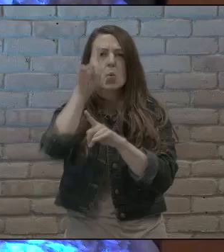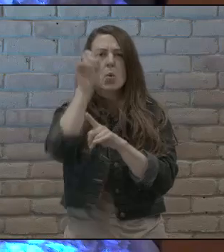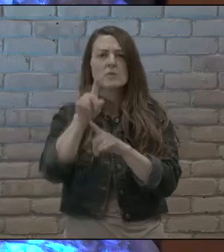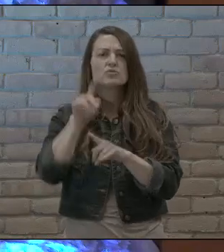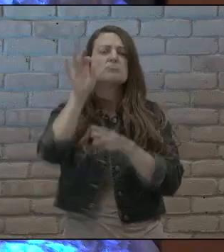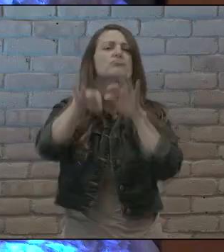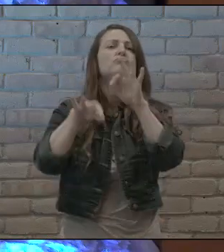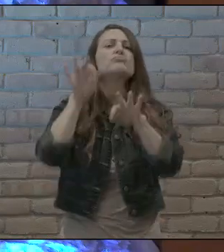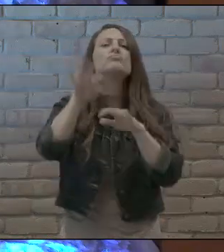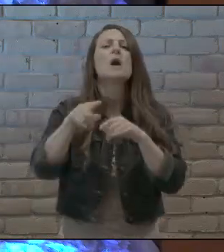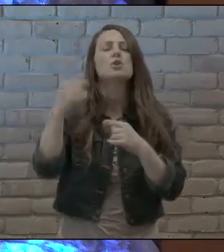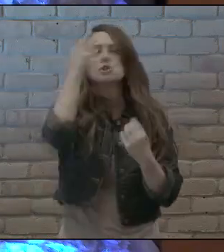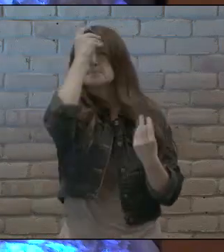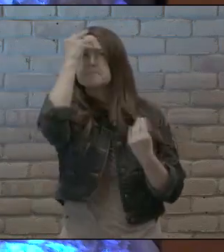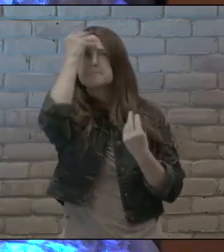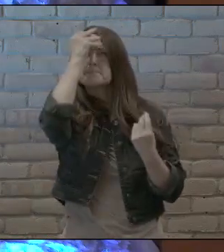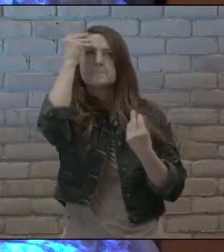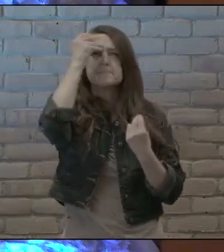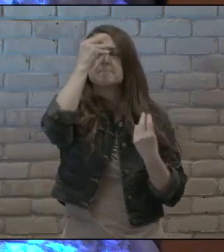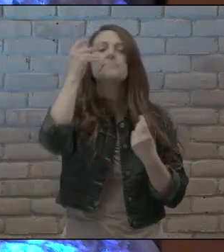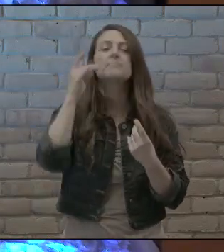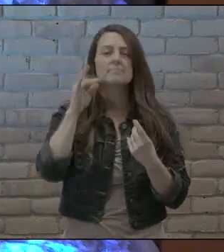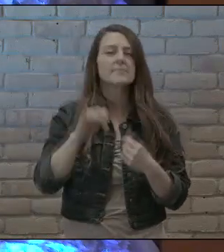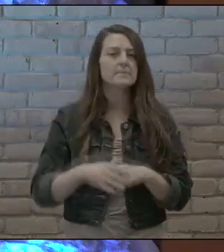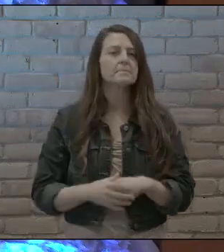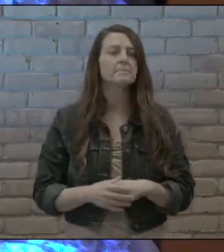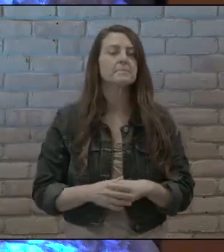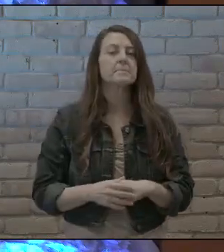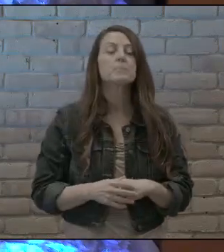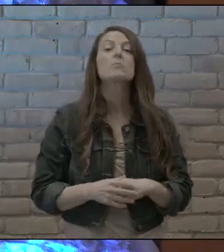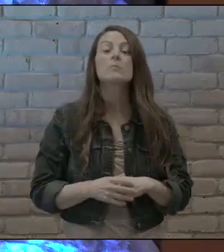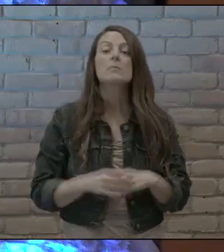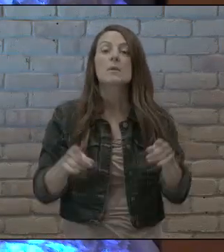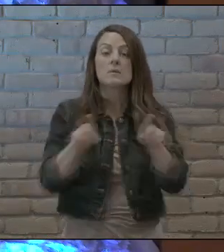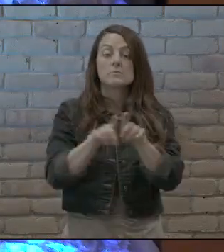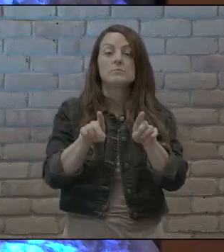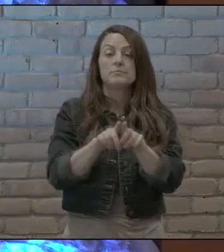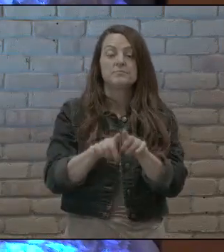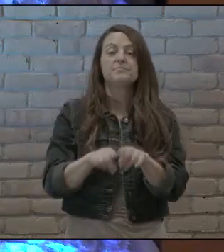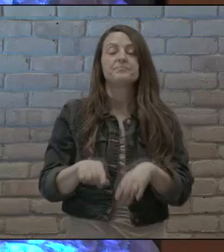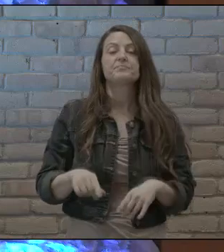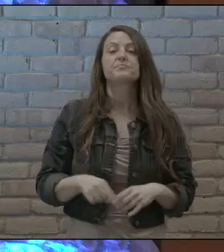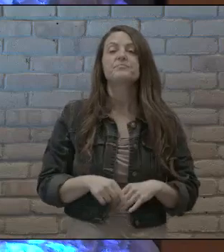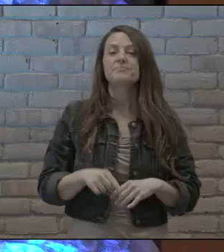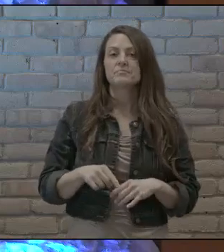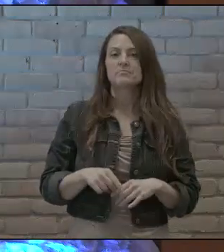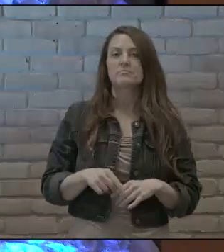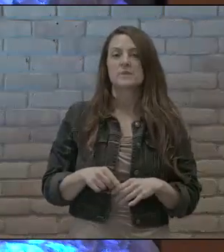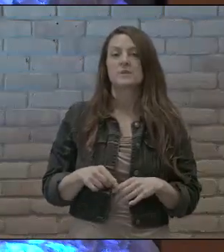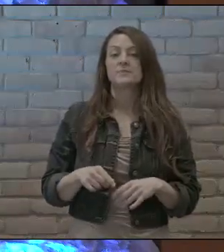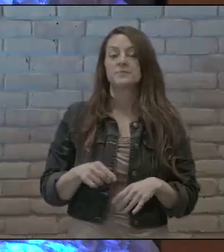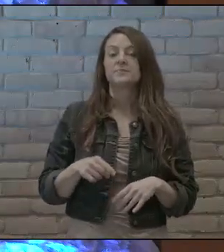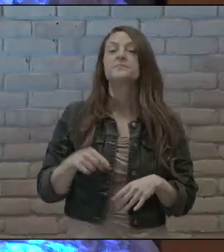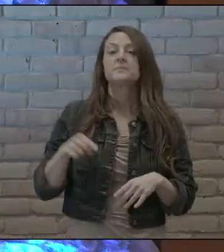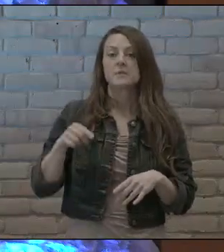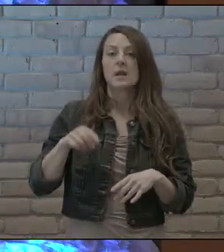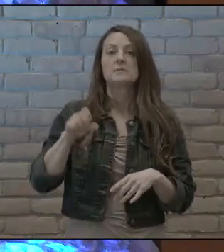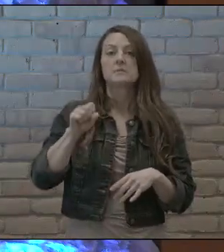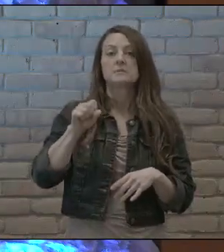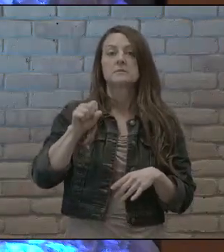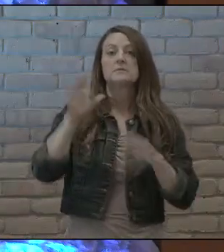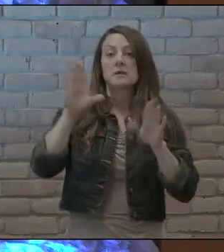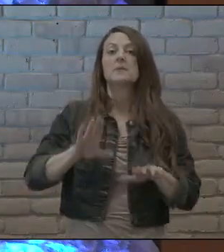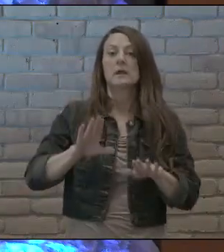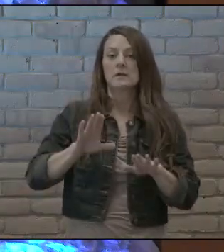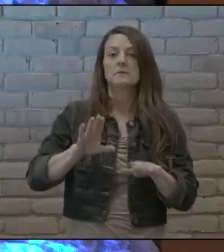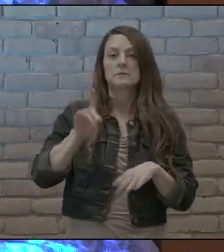the passage of scripture that Pastor Tom preached on today. Also, on this Sunday, December 20th, if you're